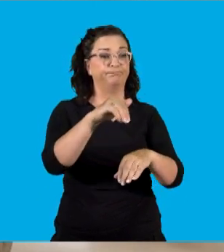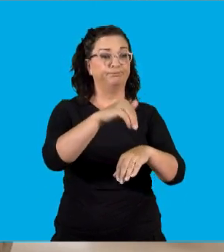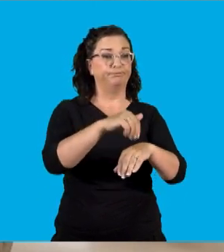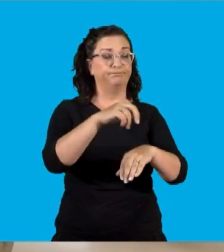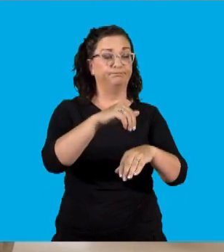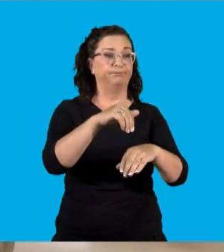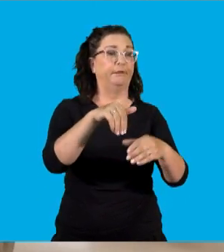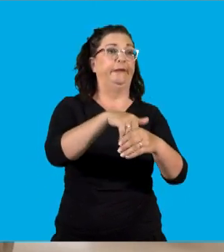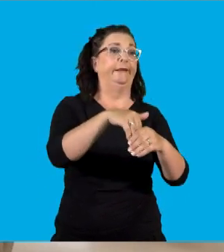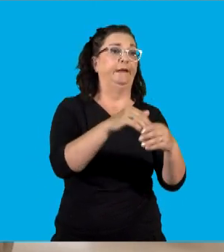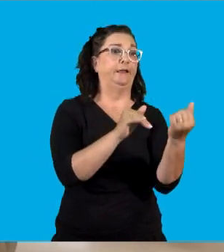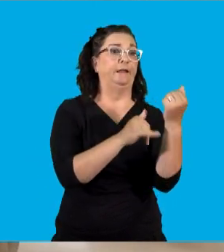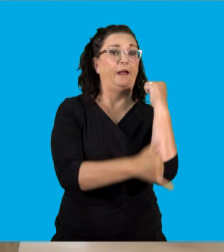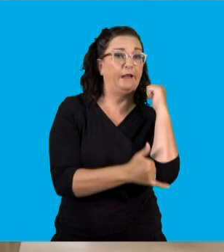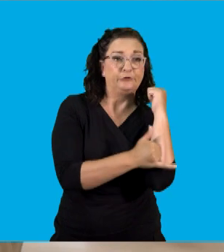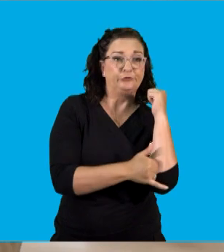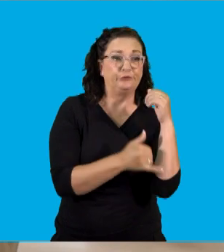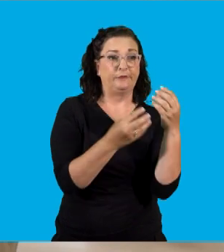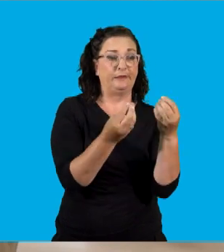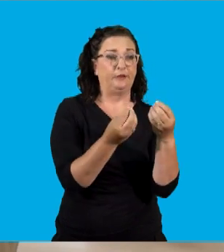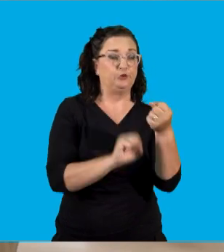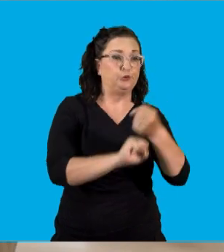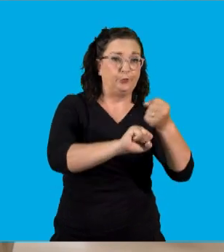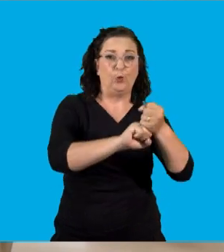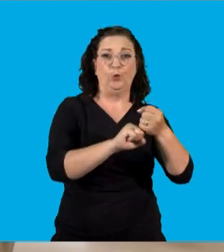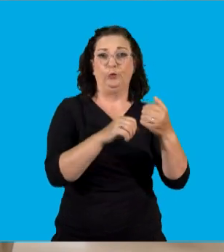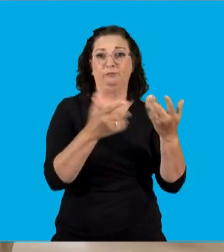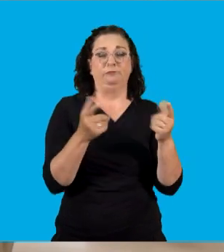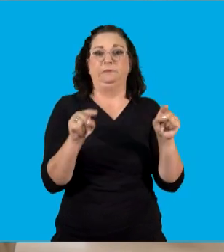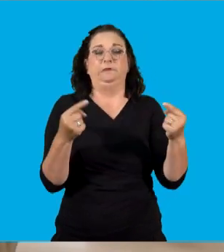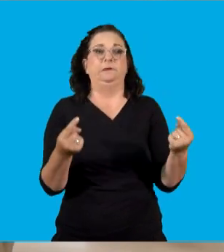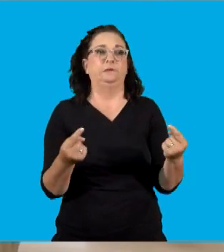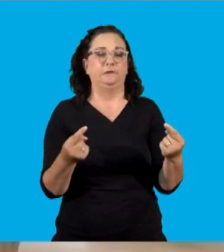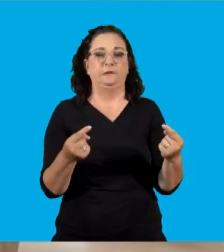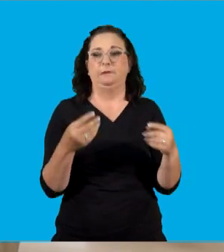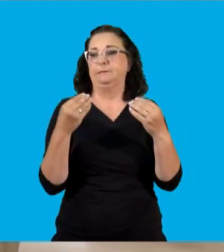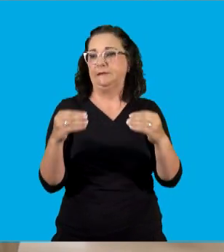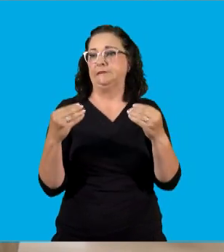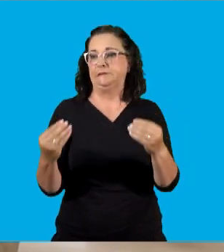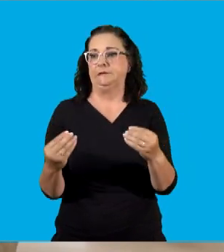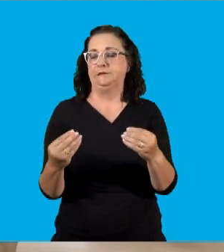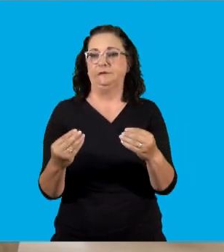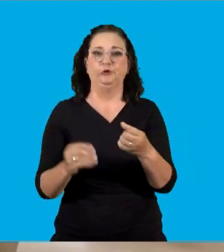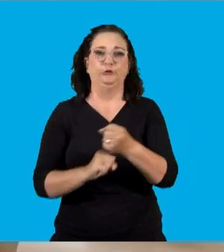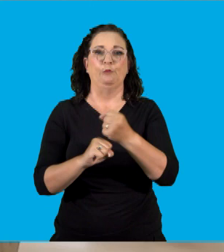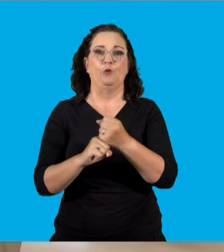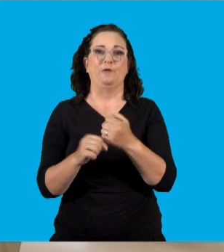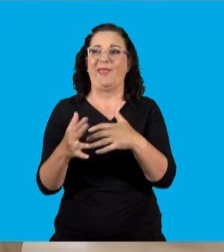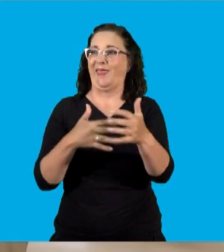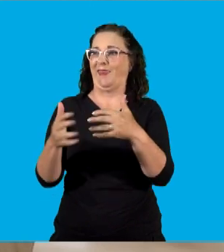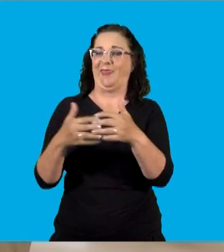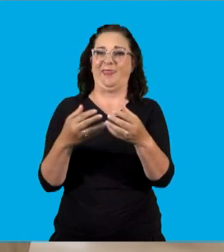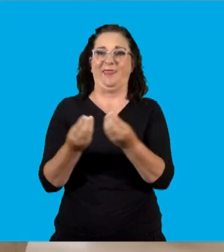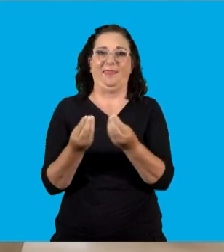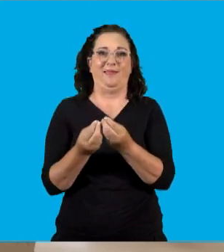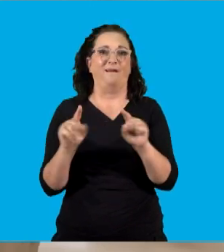country. They cannot buy products from a business. They cannot support businesses anyhow they want, because